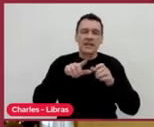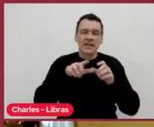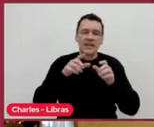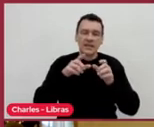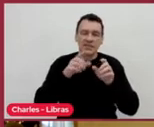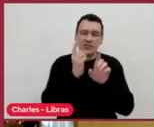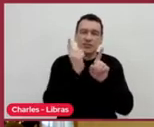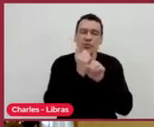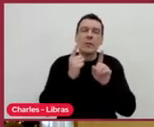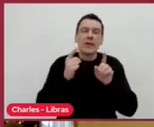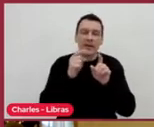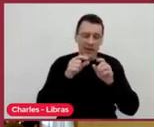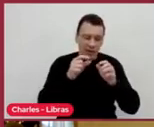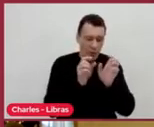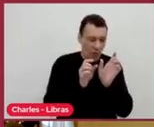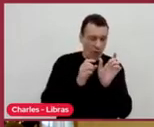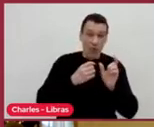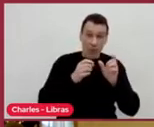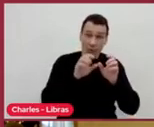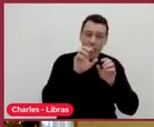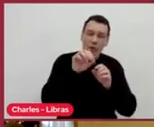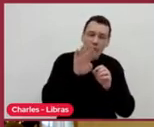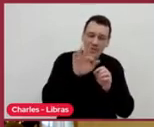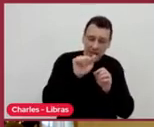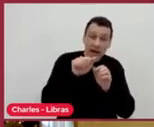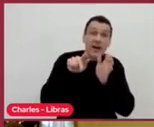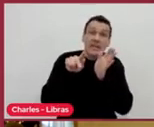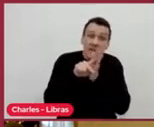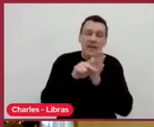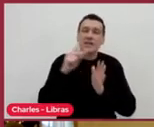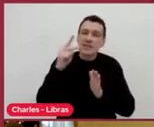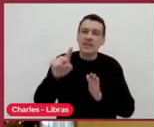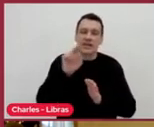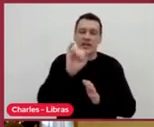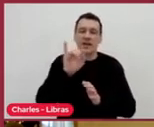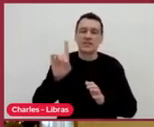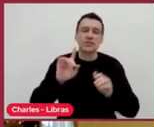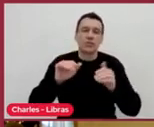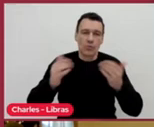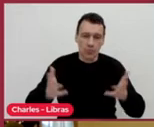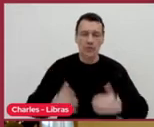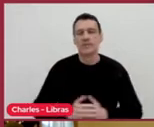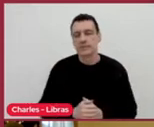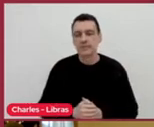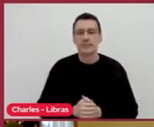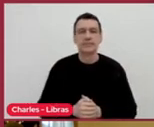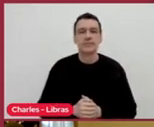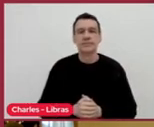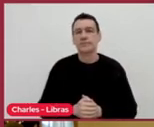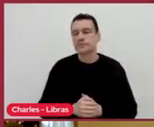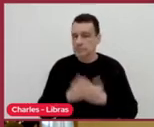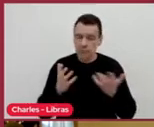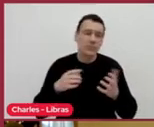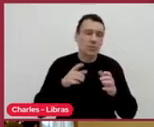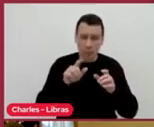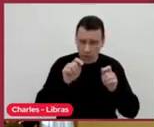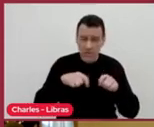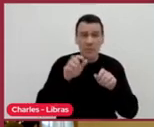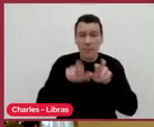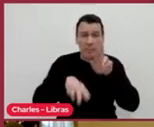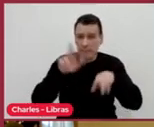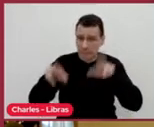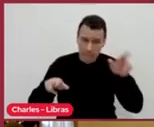And this is a batch resolver. Batch resolver means that I'm going to receive multiple people, and then I have to return